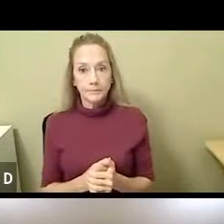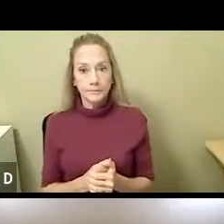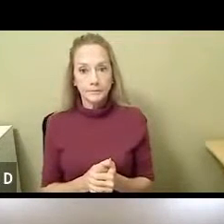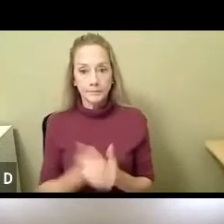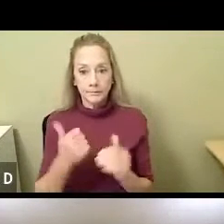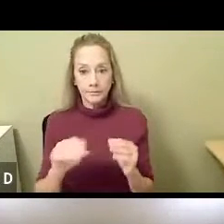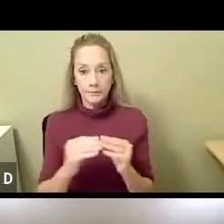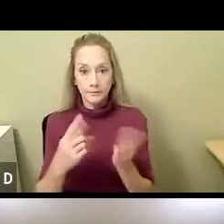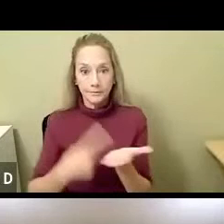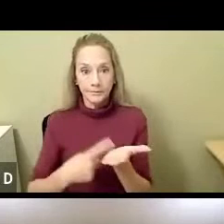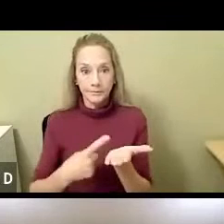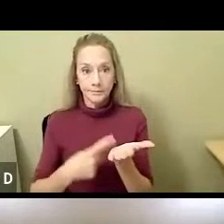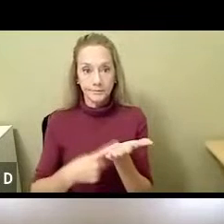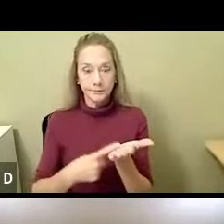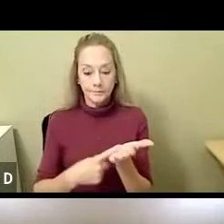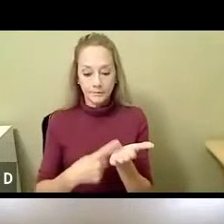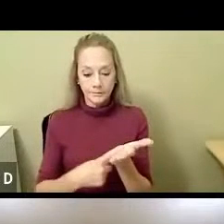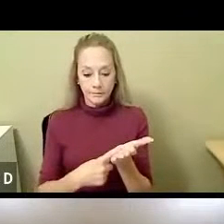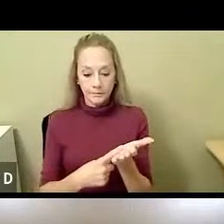Any further discussion?